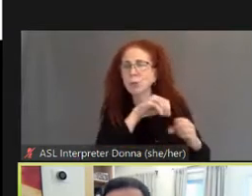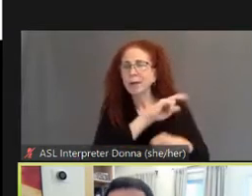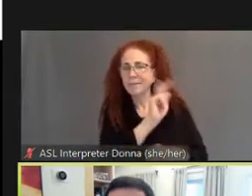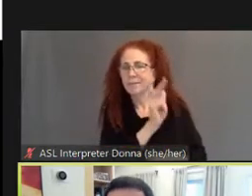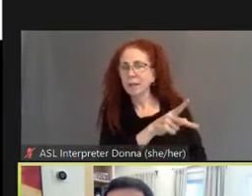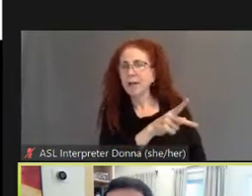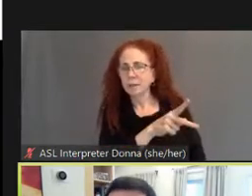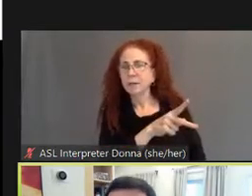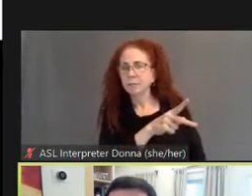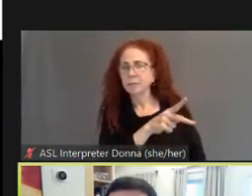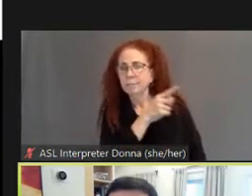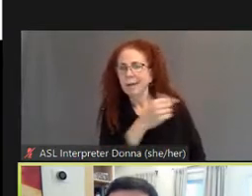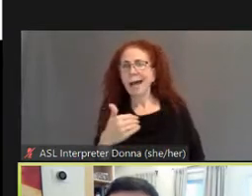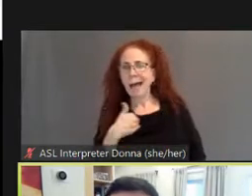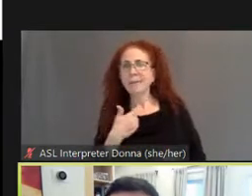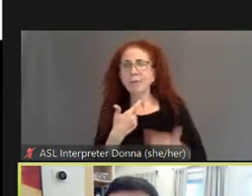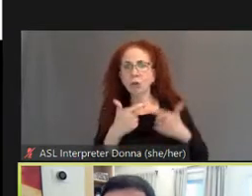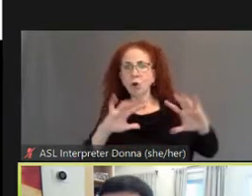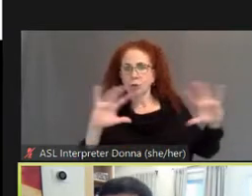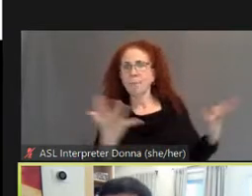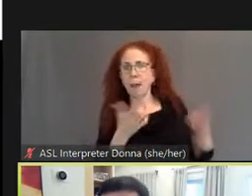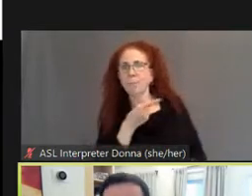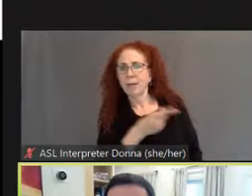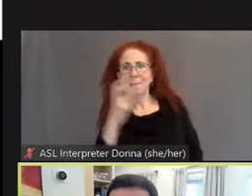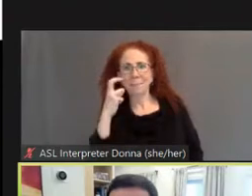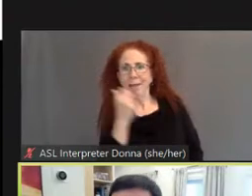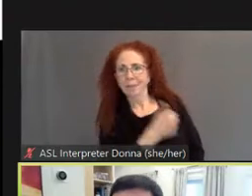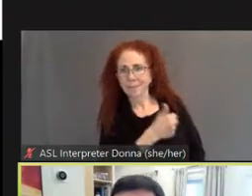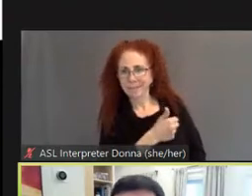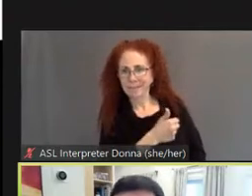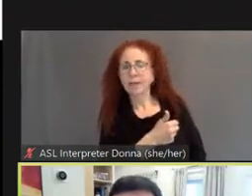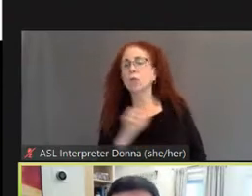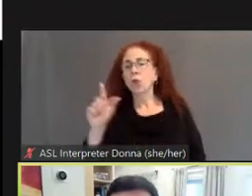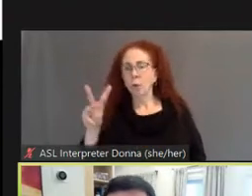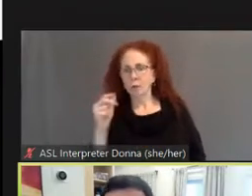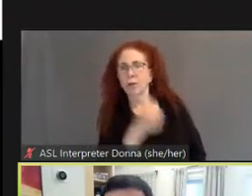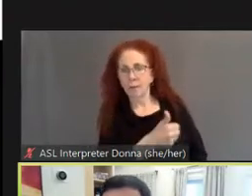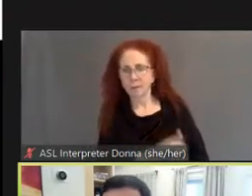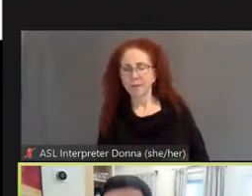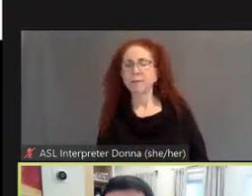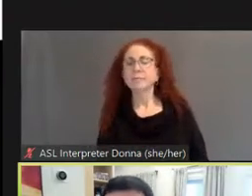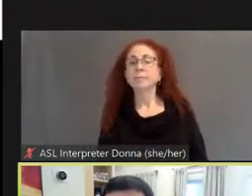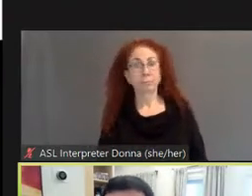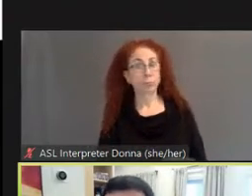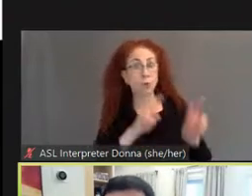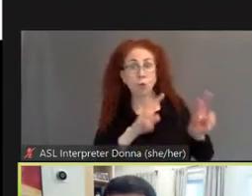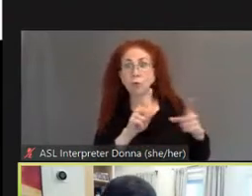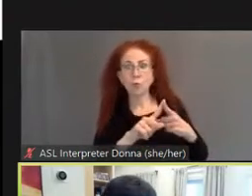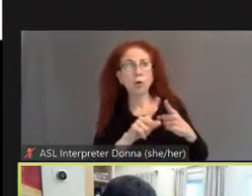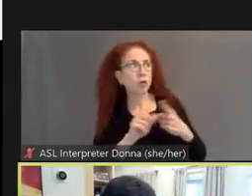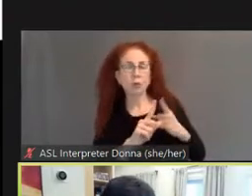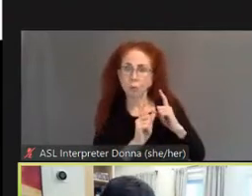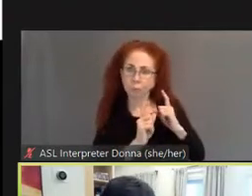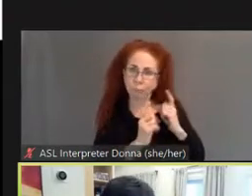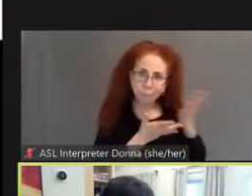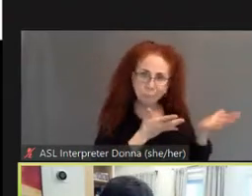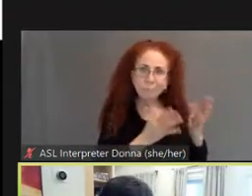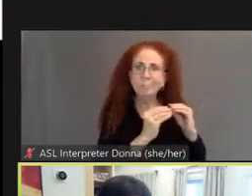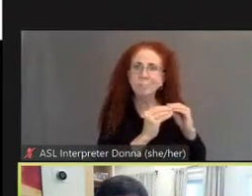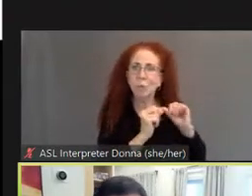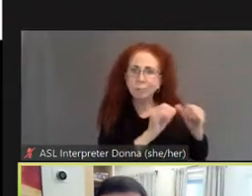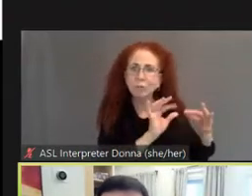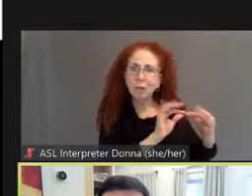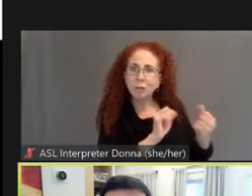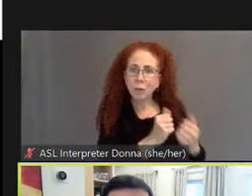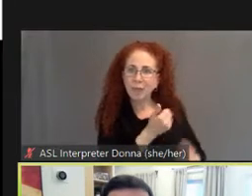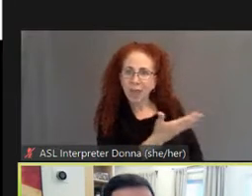Philadelphia that has a large population who are blind and low vision. We look forward to extending and continuing those relationships,